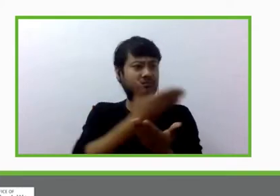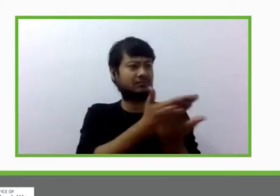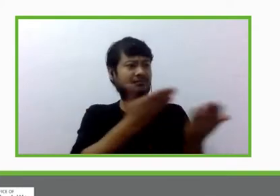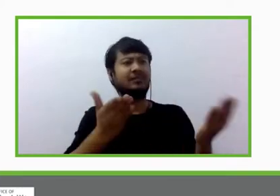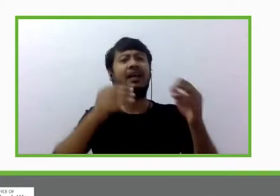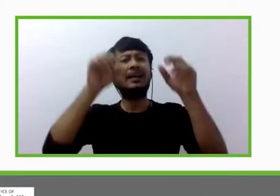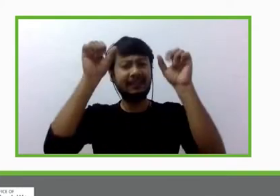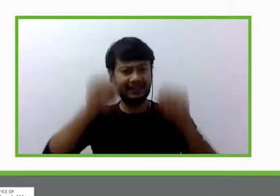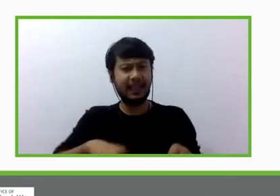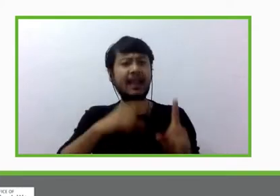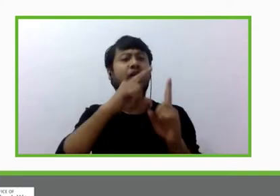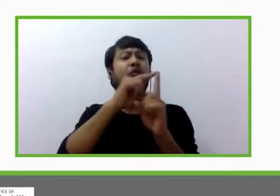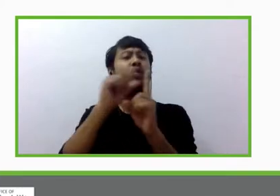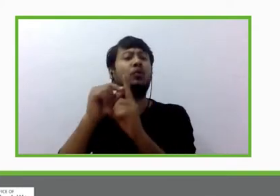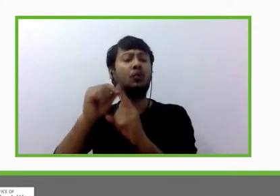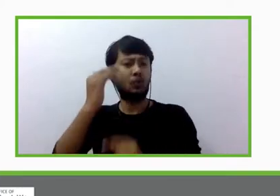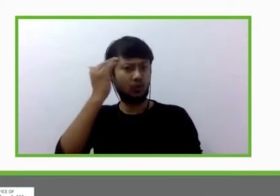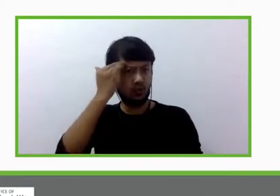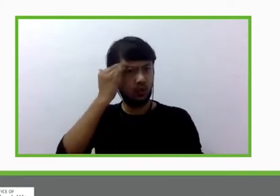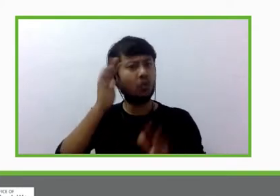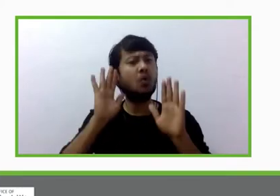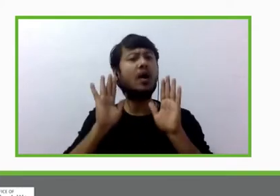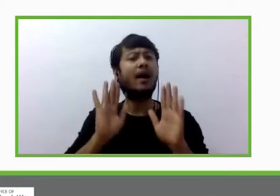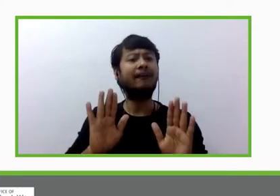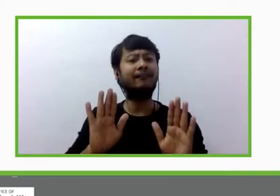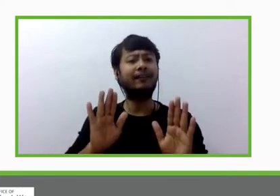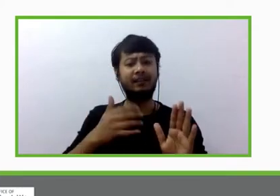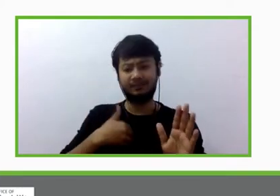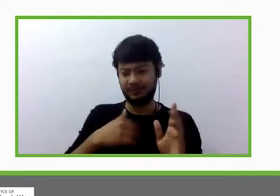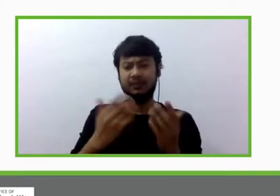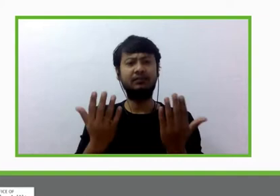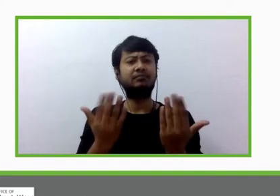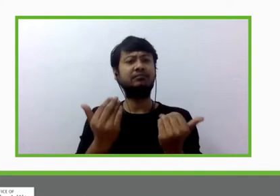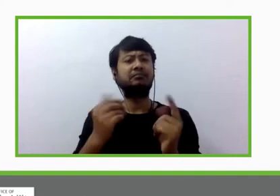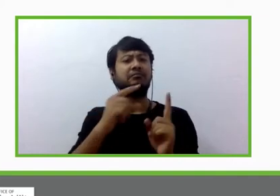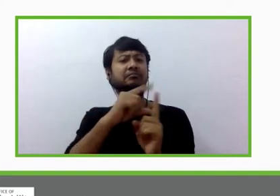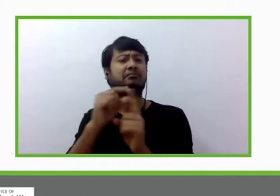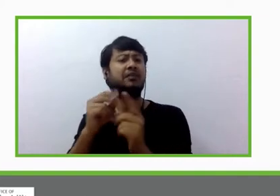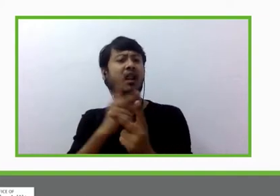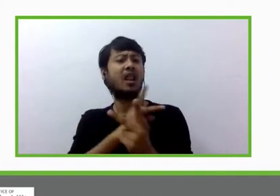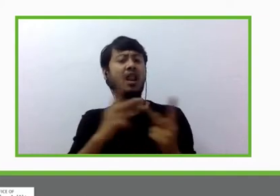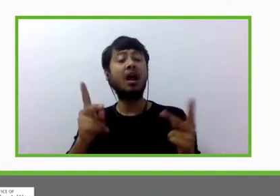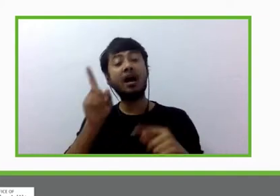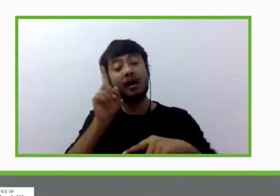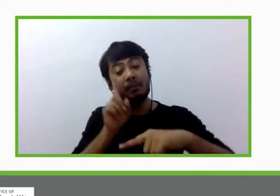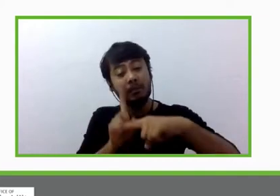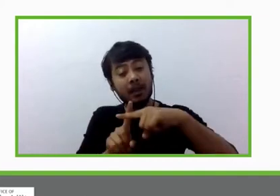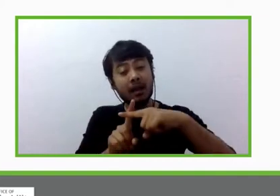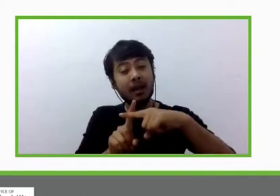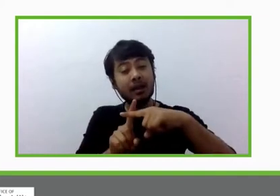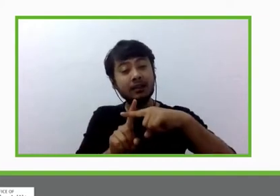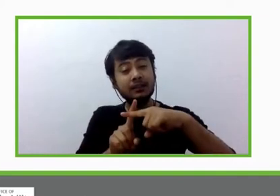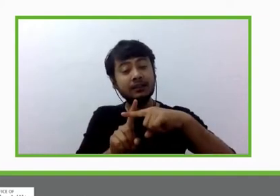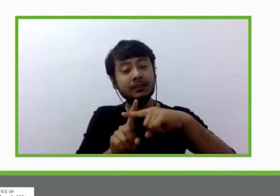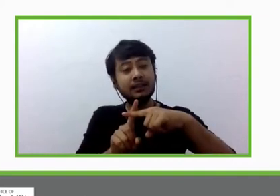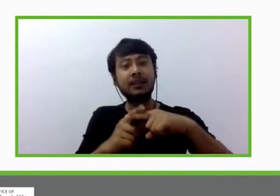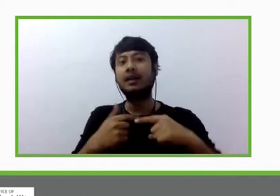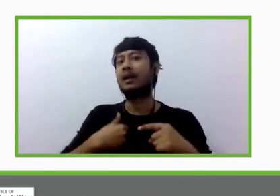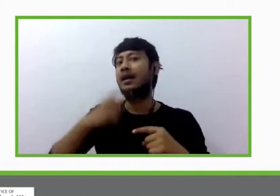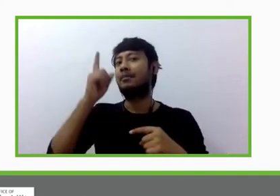do. Mm-hmm. And we too have to have poise in terms of being leaders